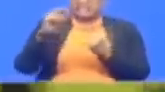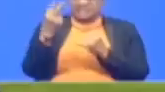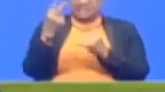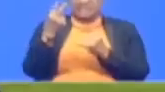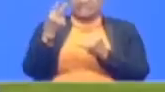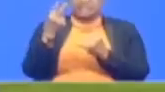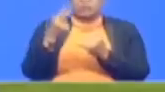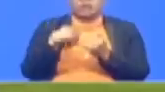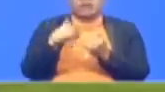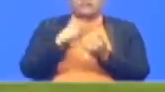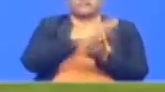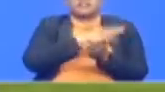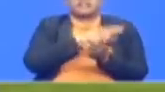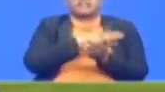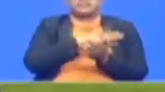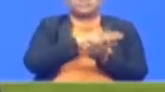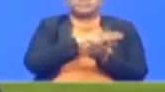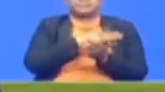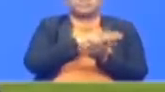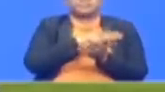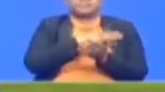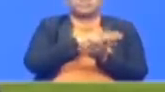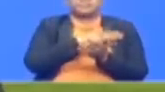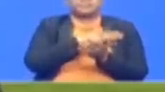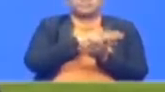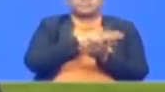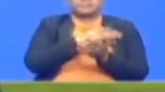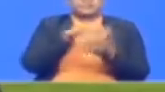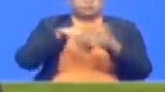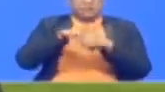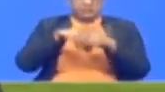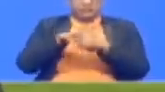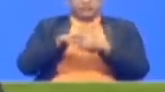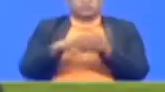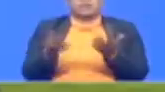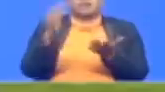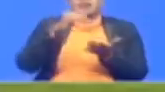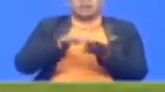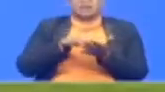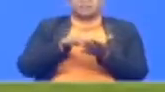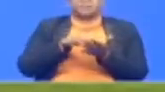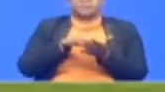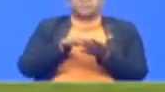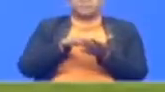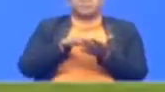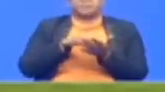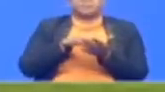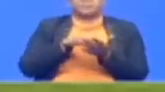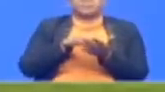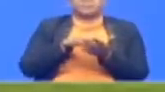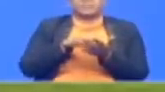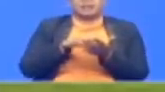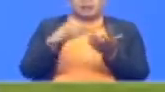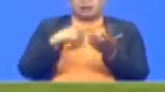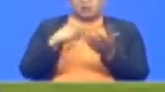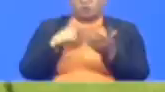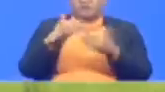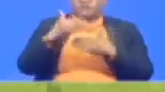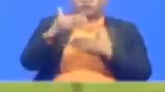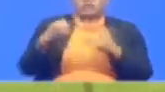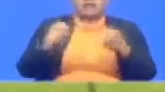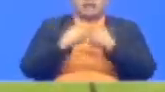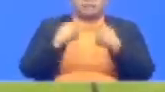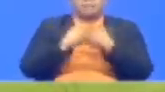friendly. It will be a good match to learn again and to prepare well our future games against